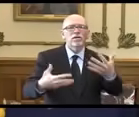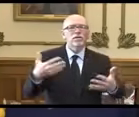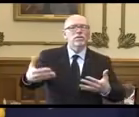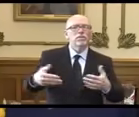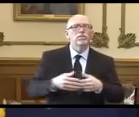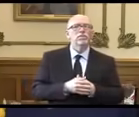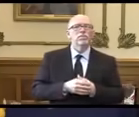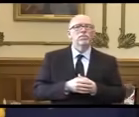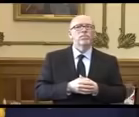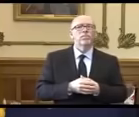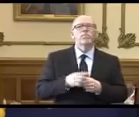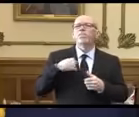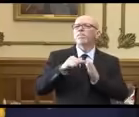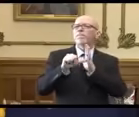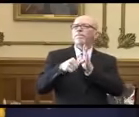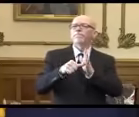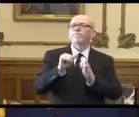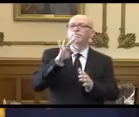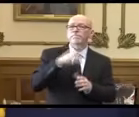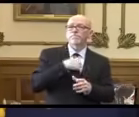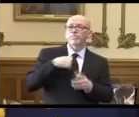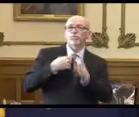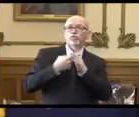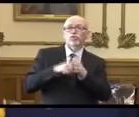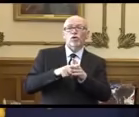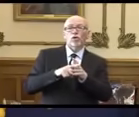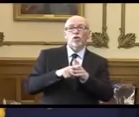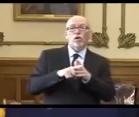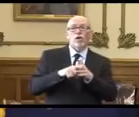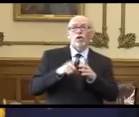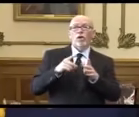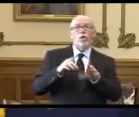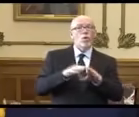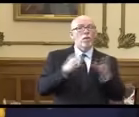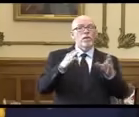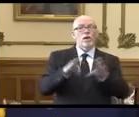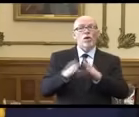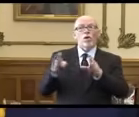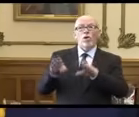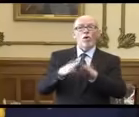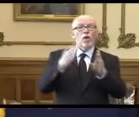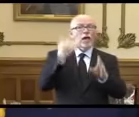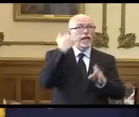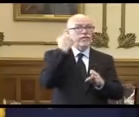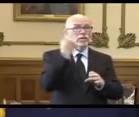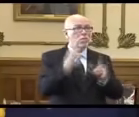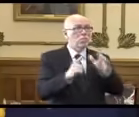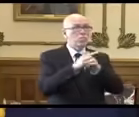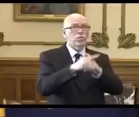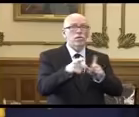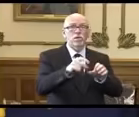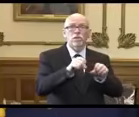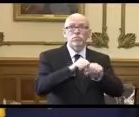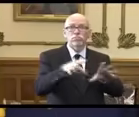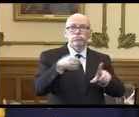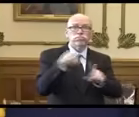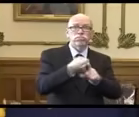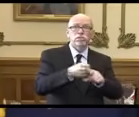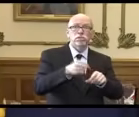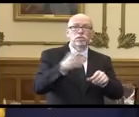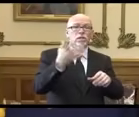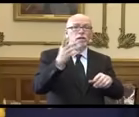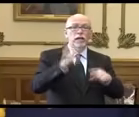that if we start to bring things online and something flares up or starts to look like it's getting out of control, then we